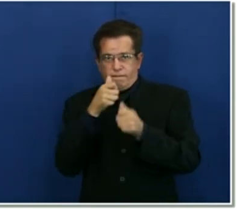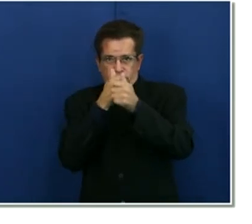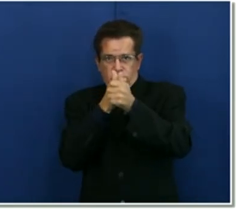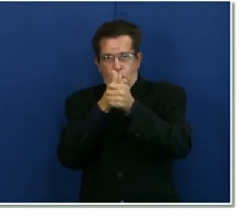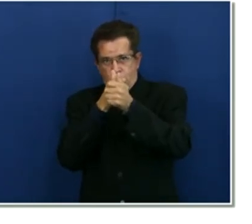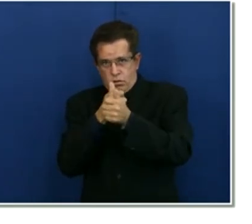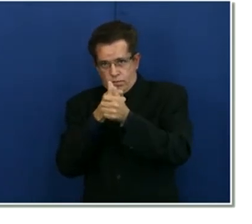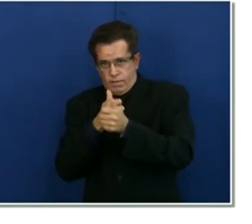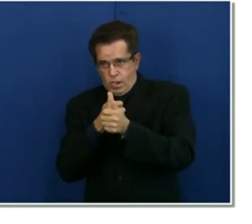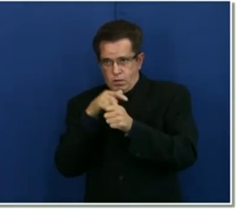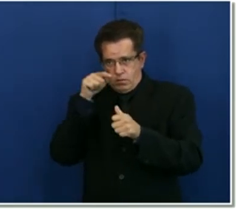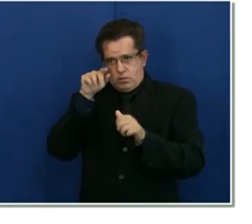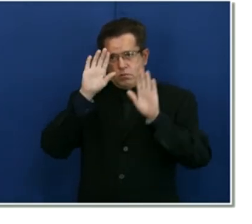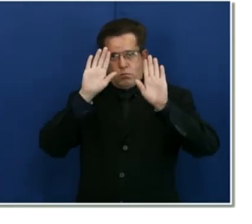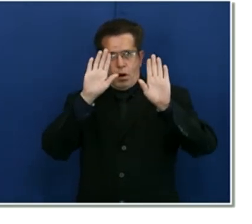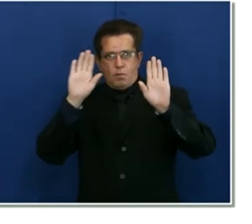these